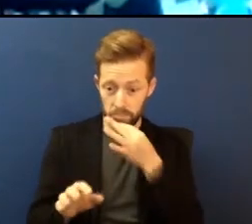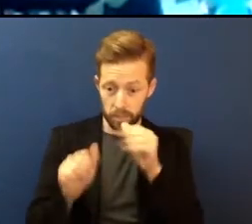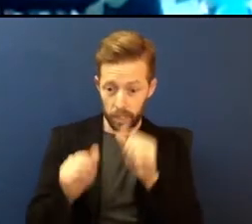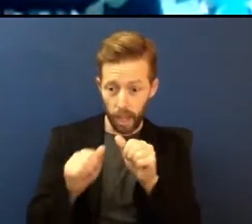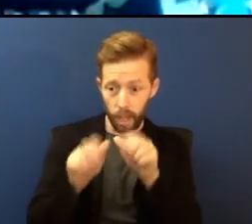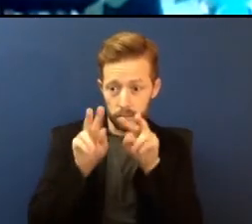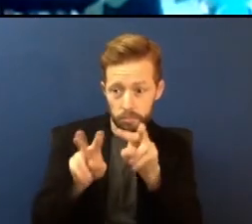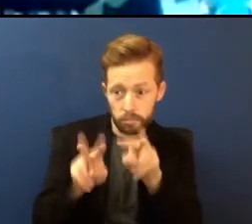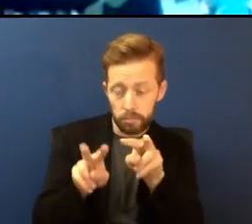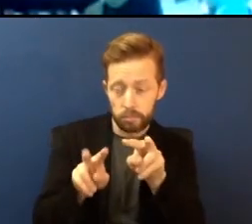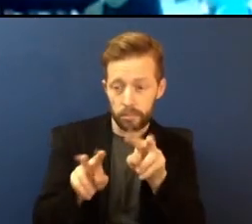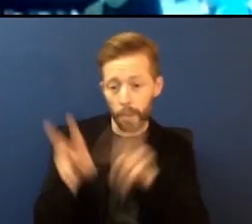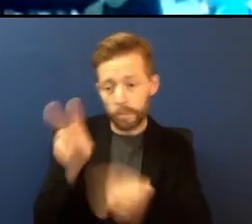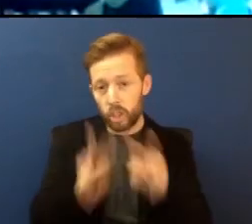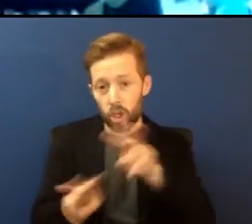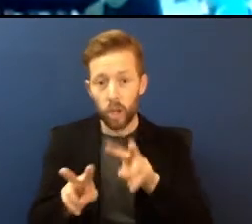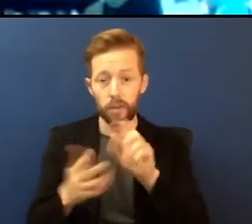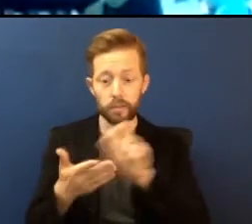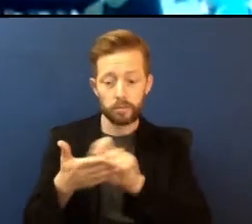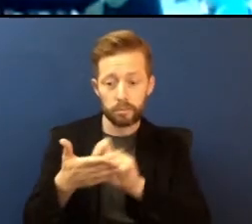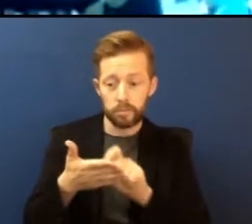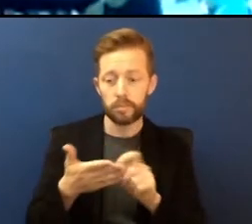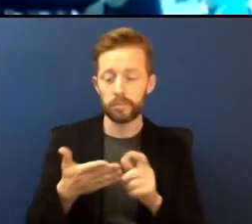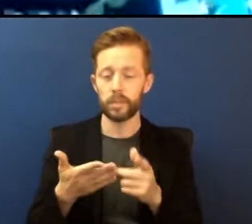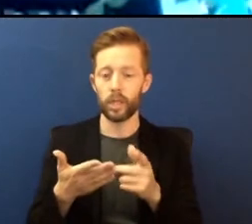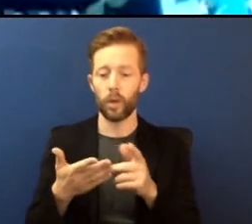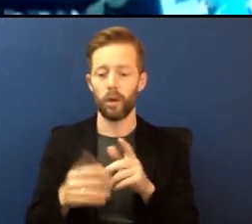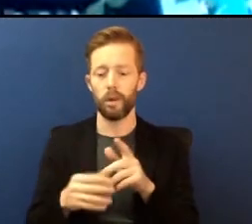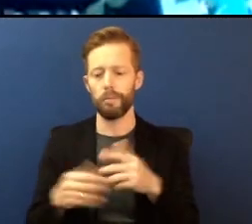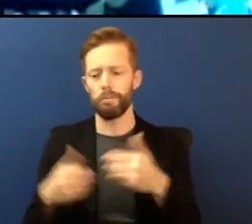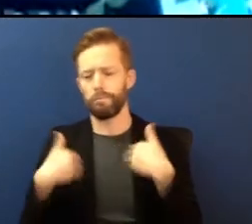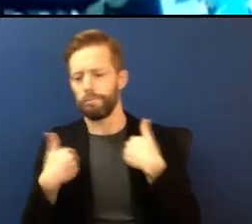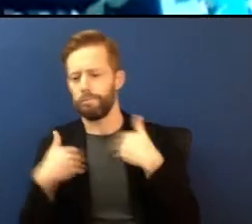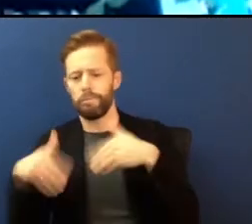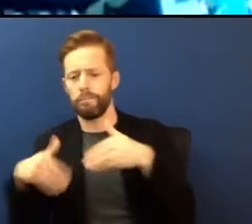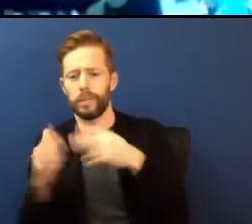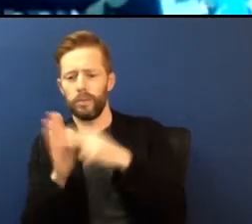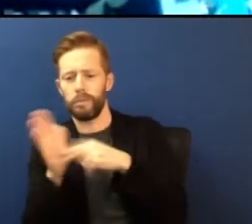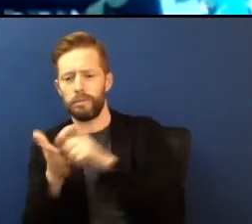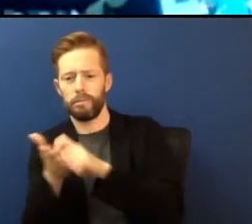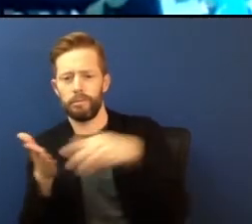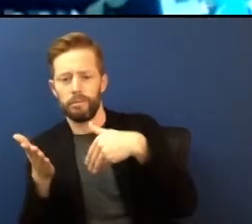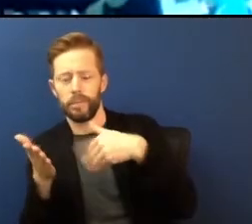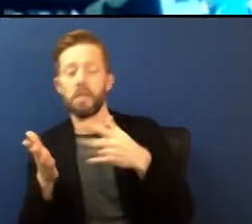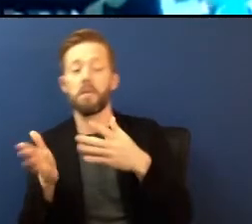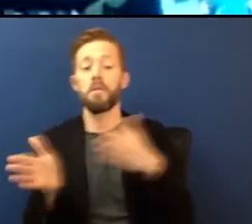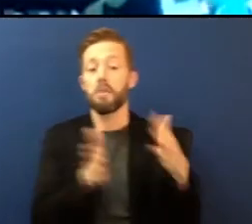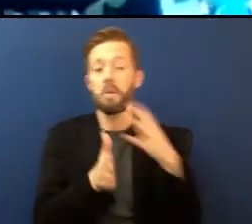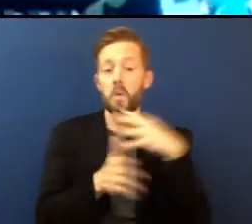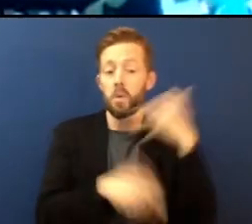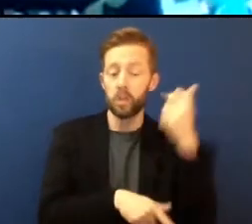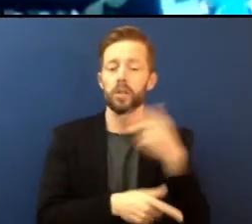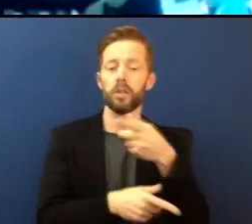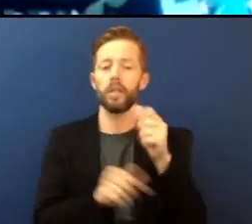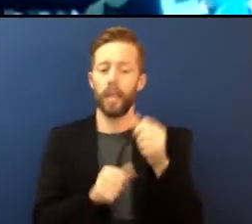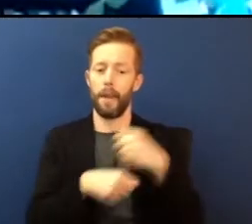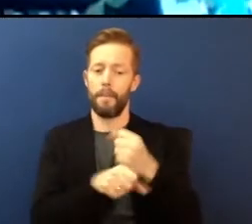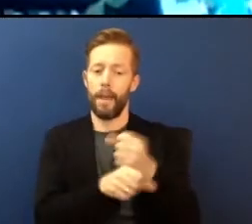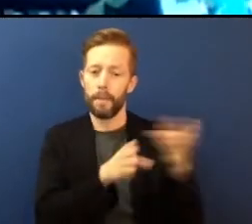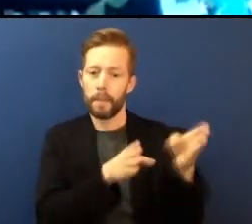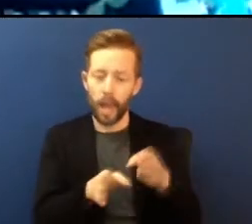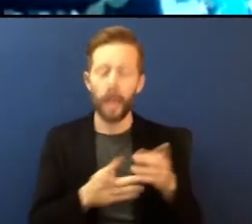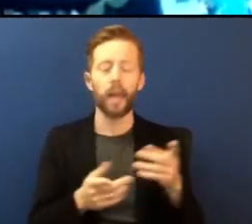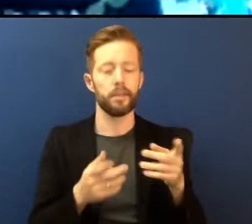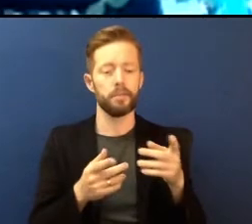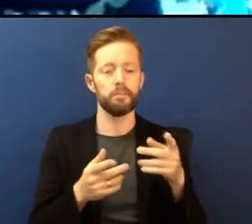in observation and document, when are they able to start reading, their ability to plan and